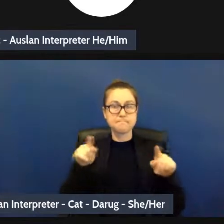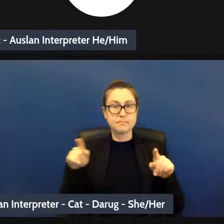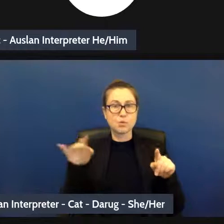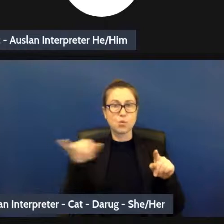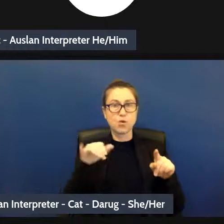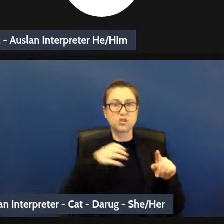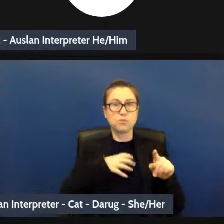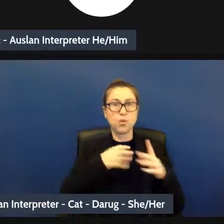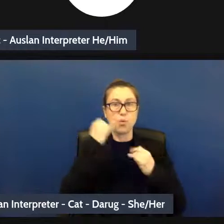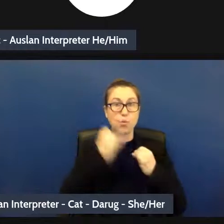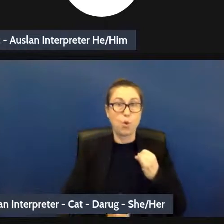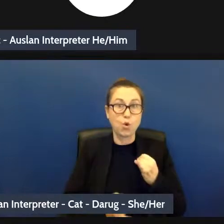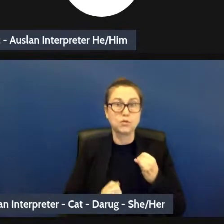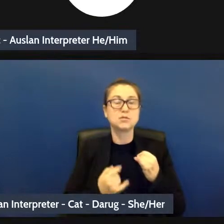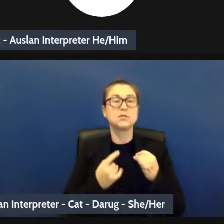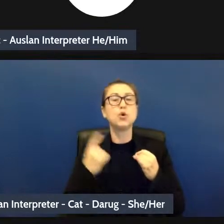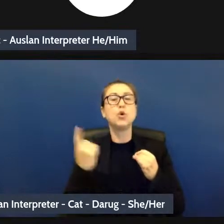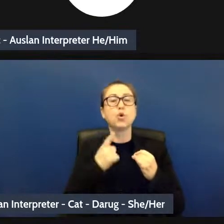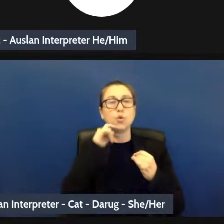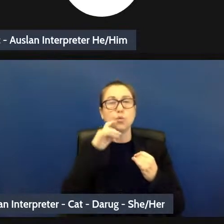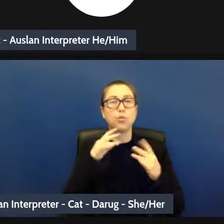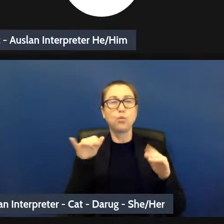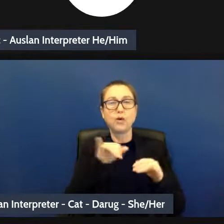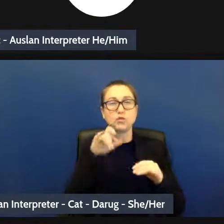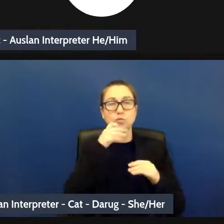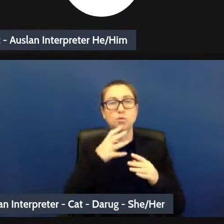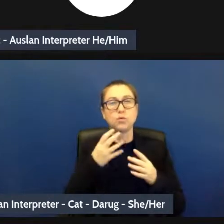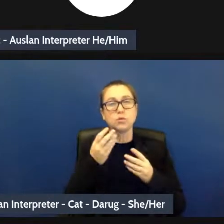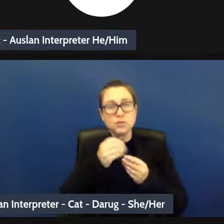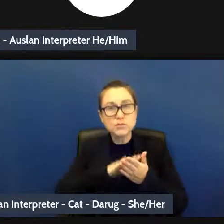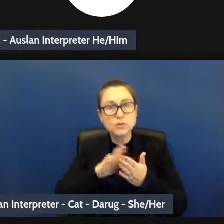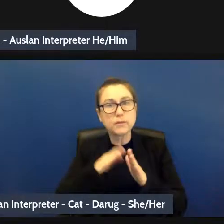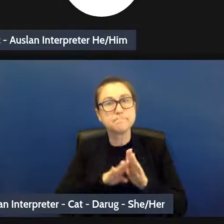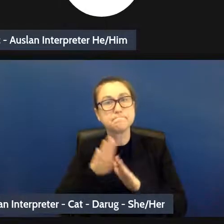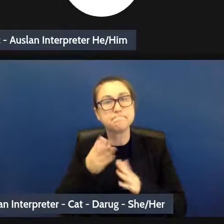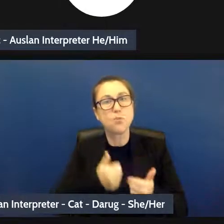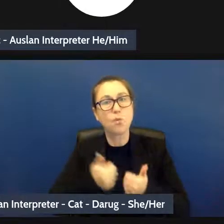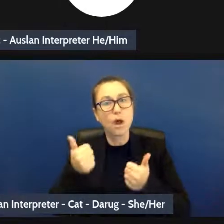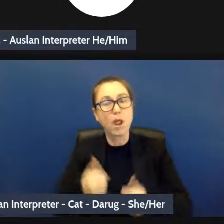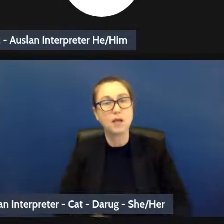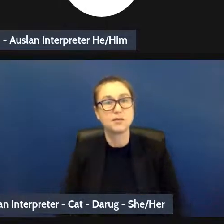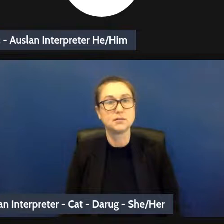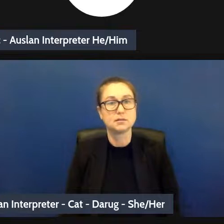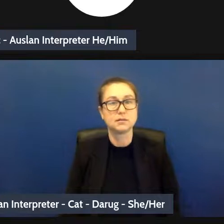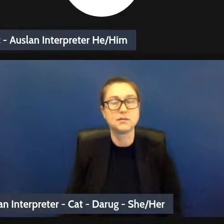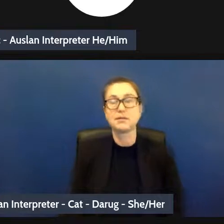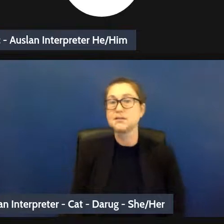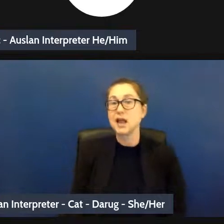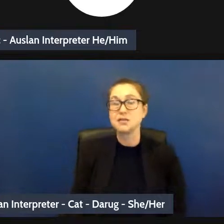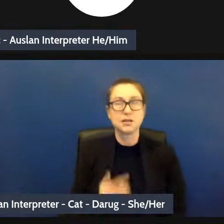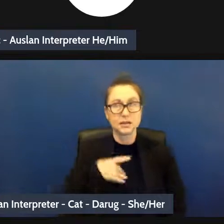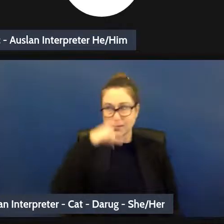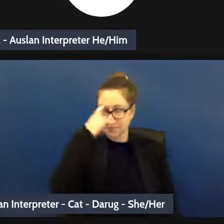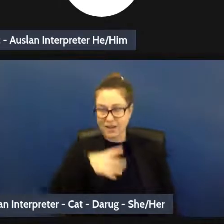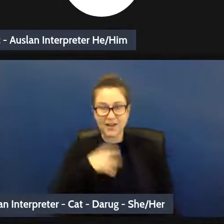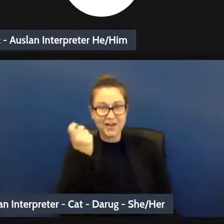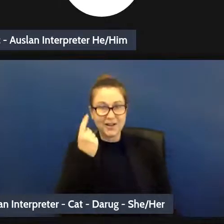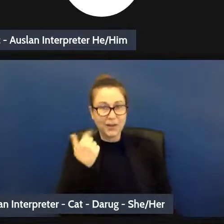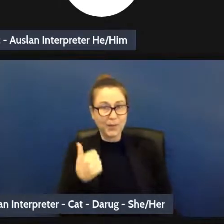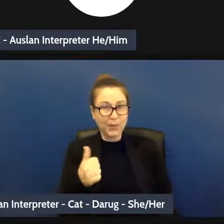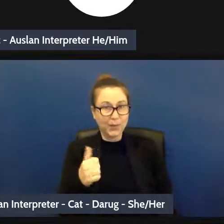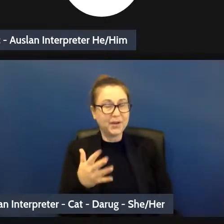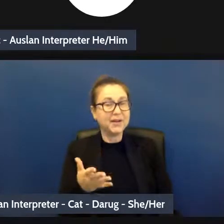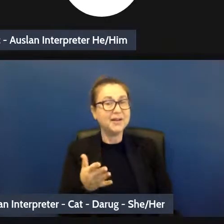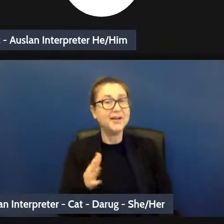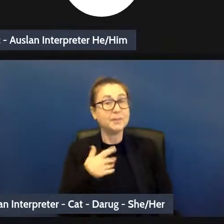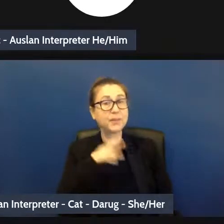and who is going to have a smooth recovery course. Absolutely, absolutely. I'm glad I've understood it. It's interesting working,